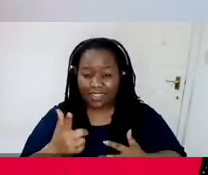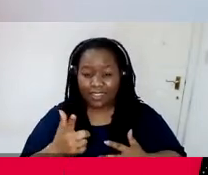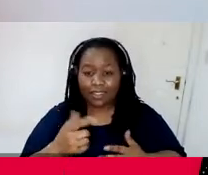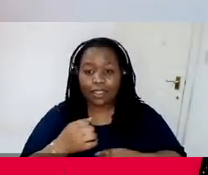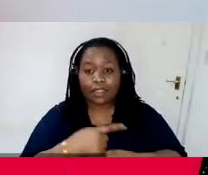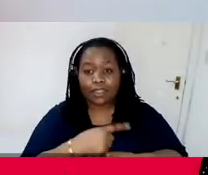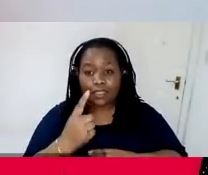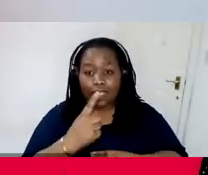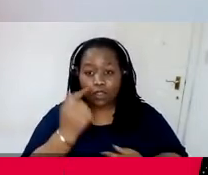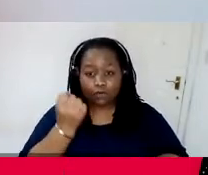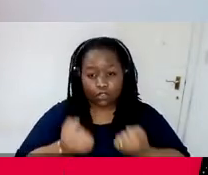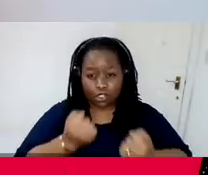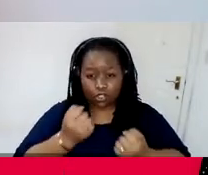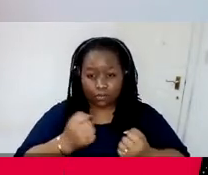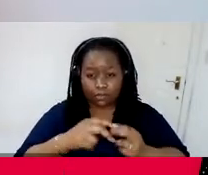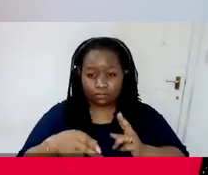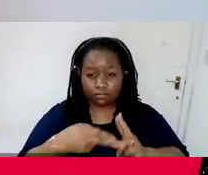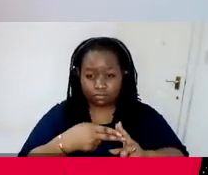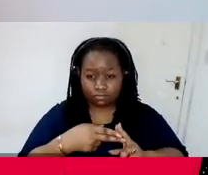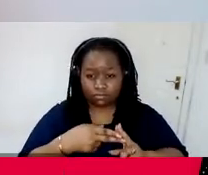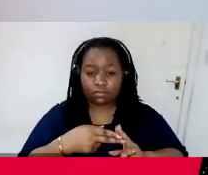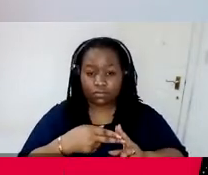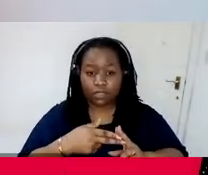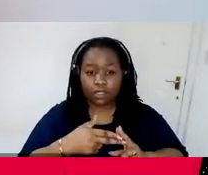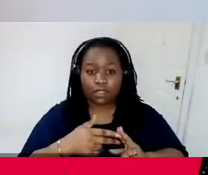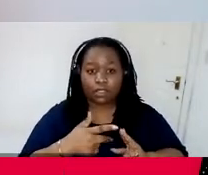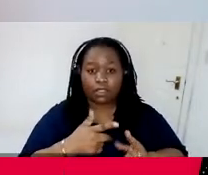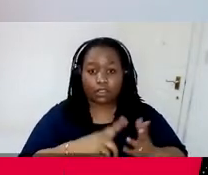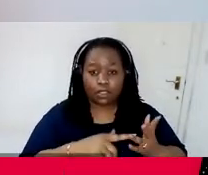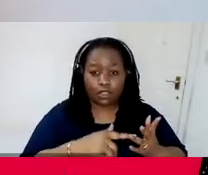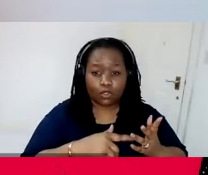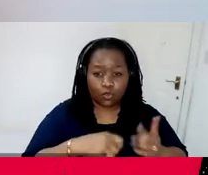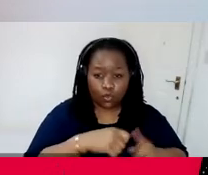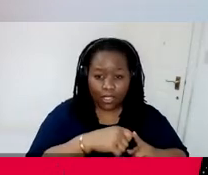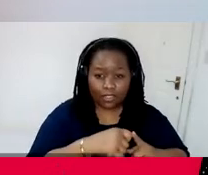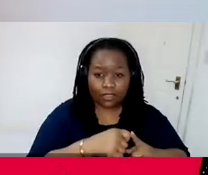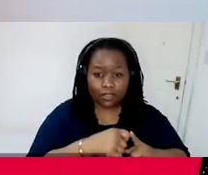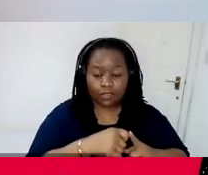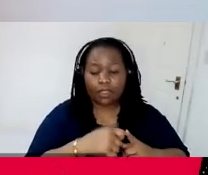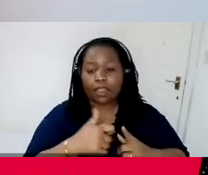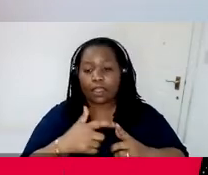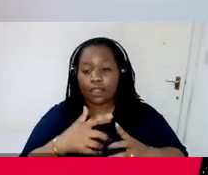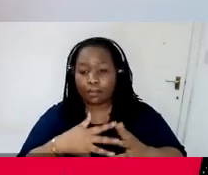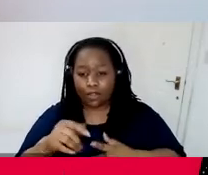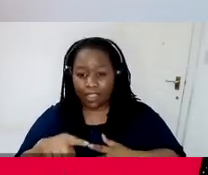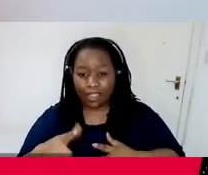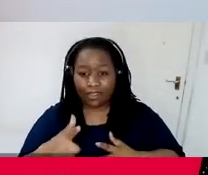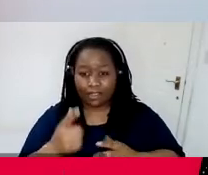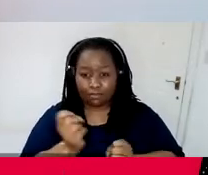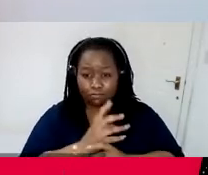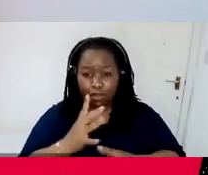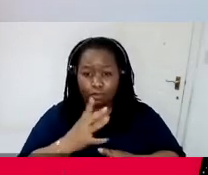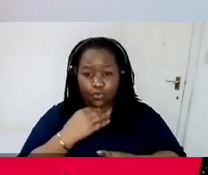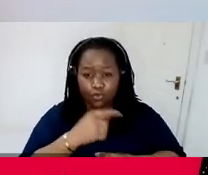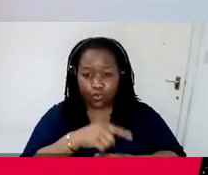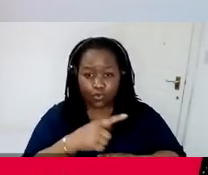which documents the use of US and European made in Yemen by the Saudi UAE led coalition.